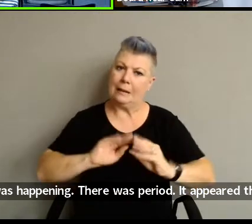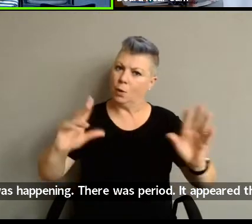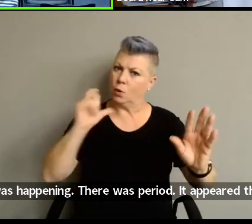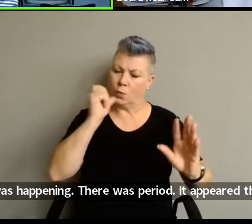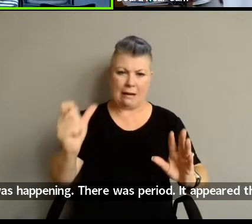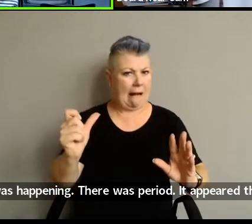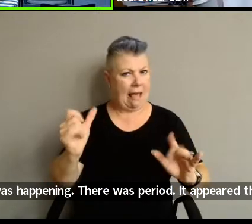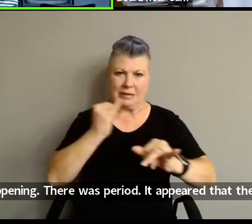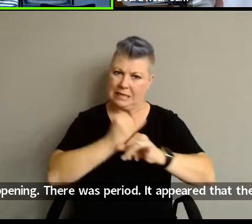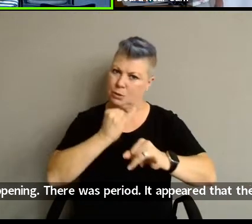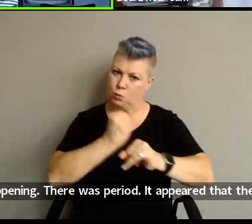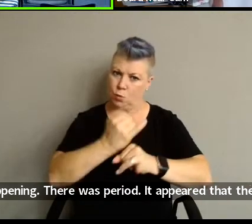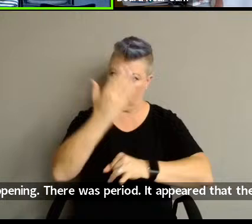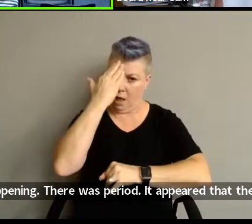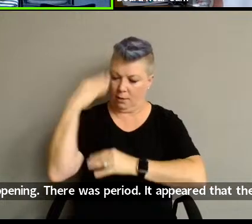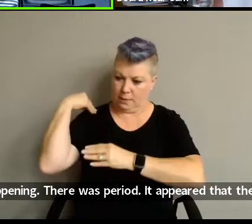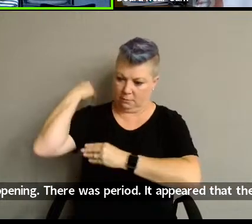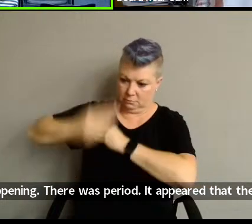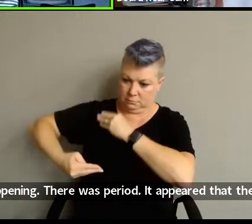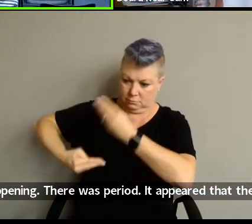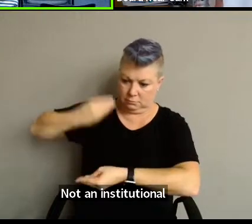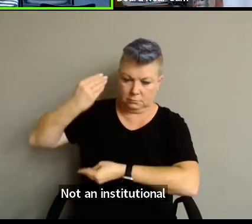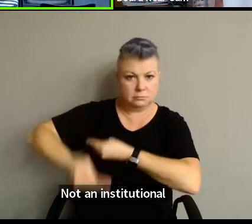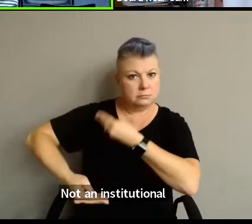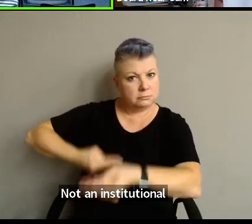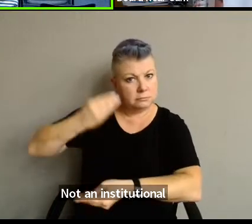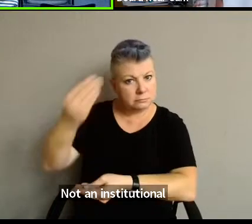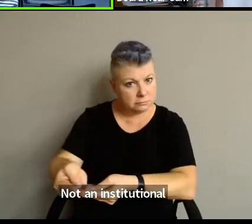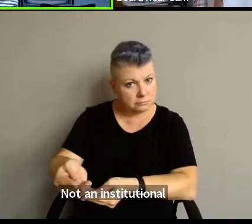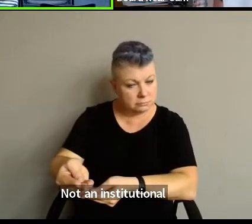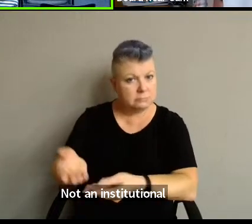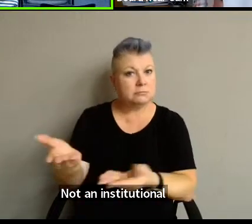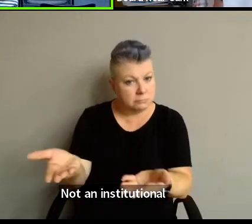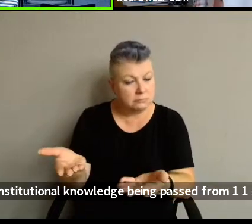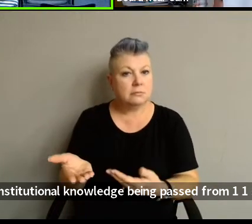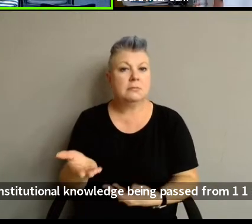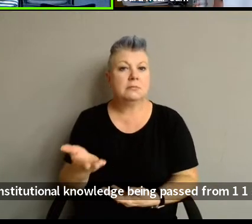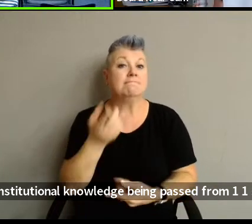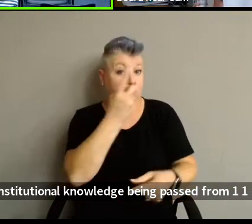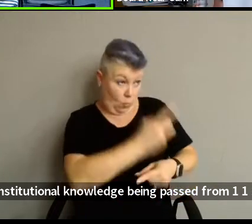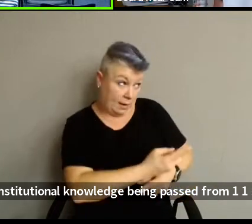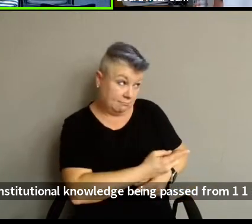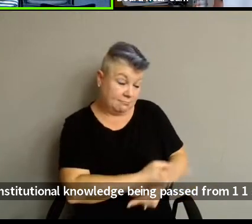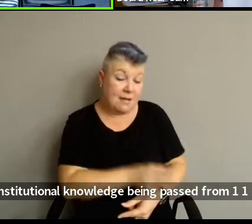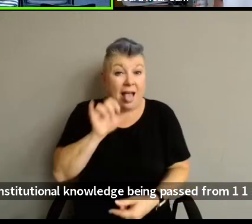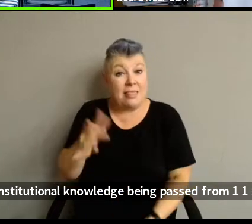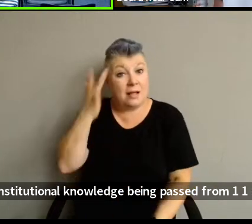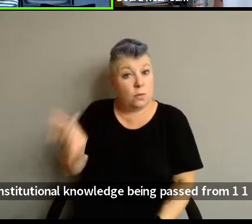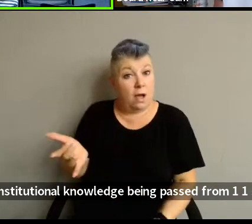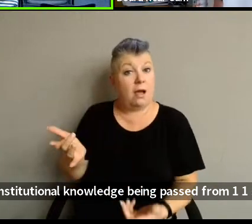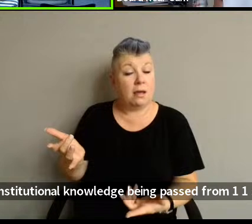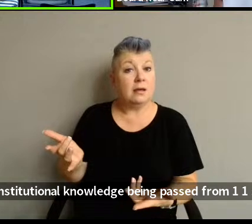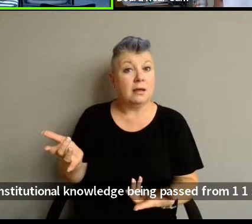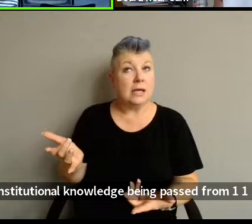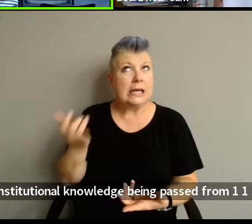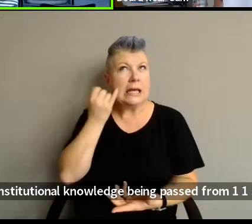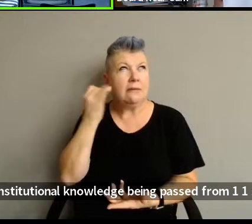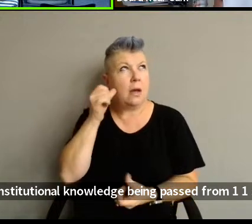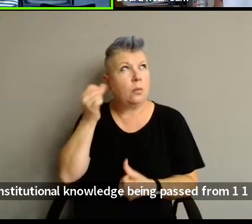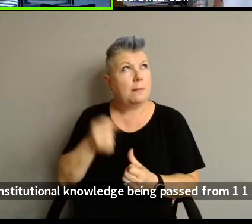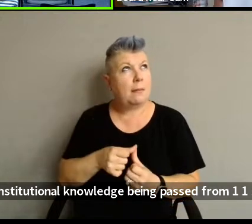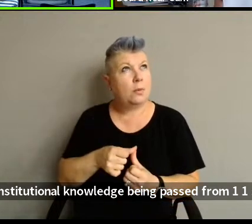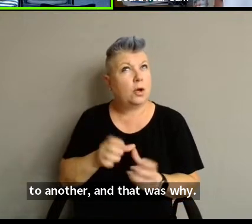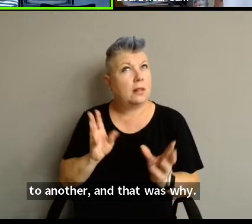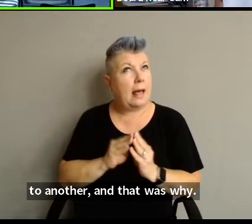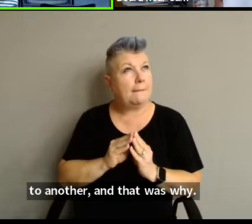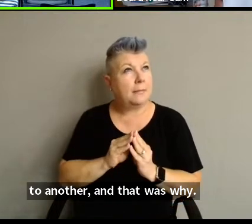institutional knowledge being passed from one set to another. Correct. And that was why, if I remember that